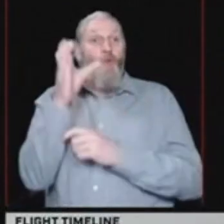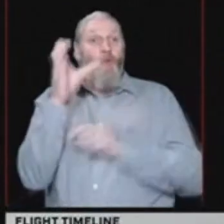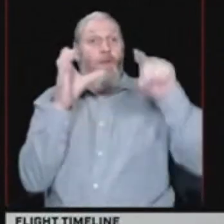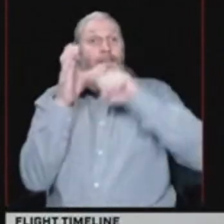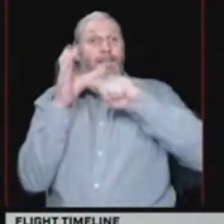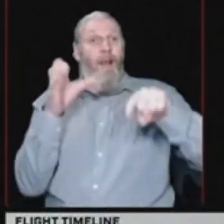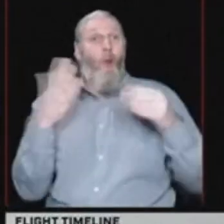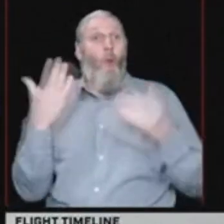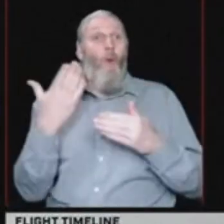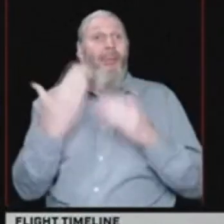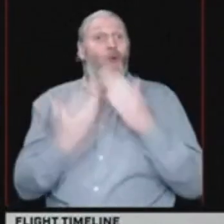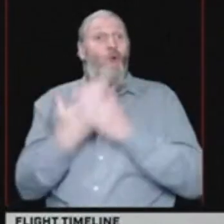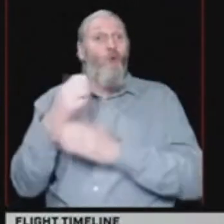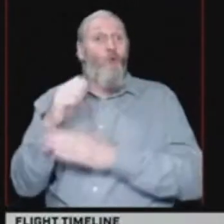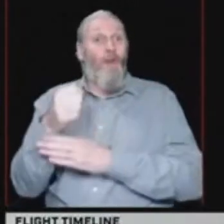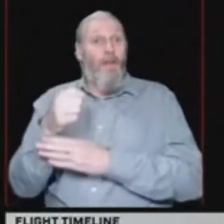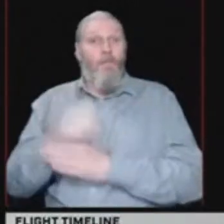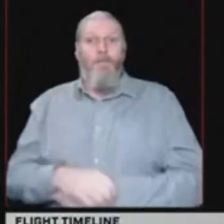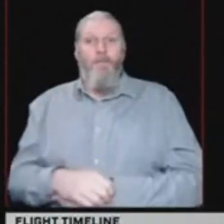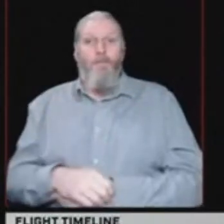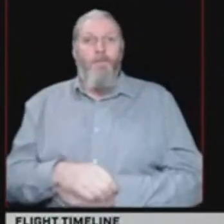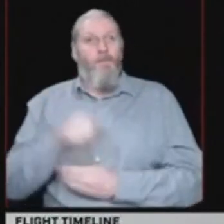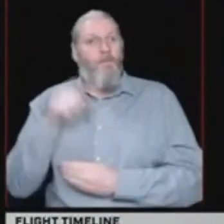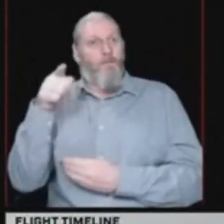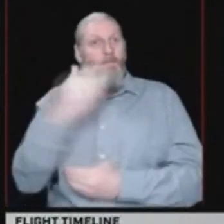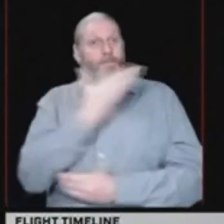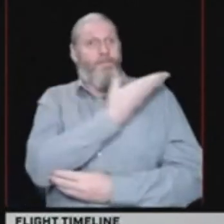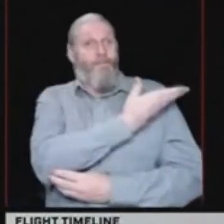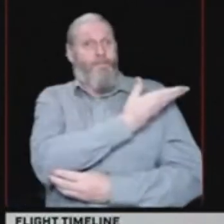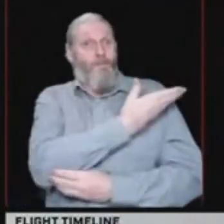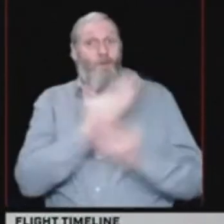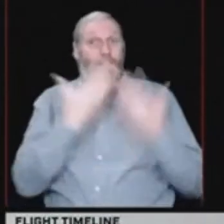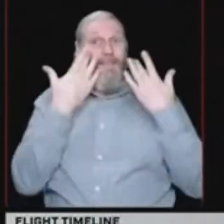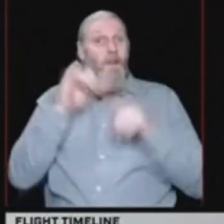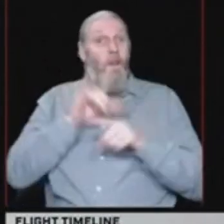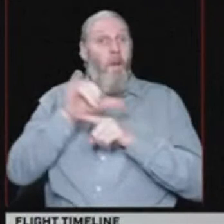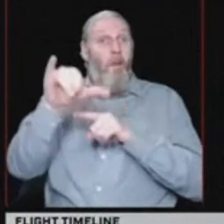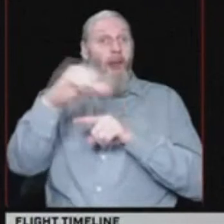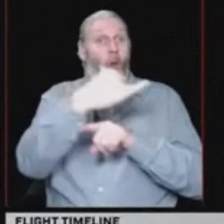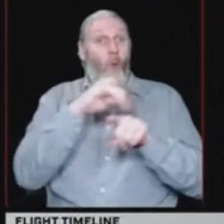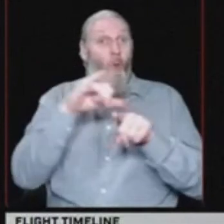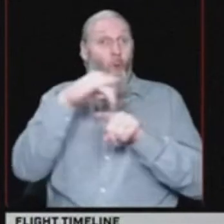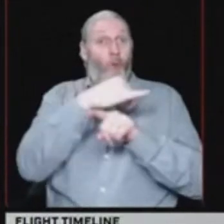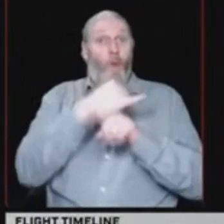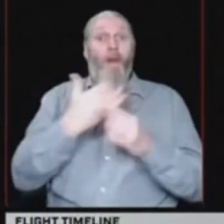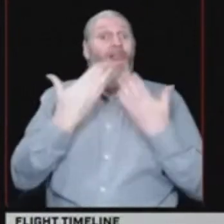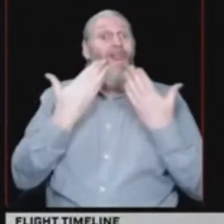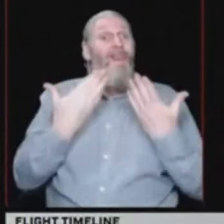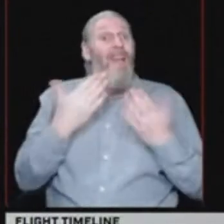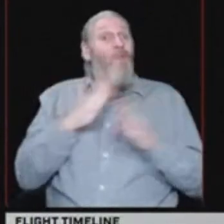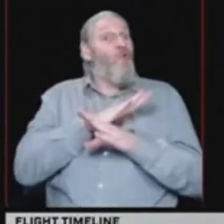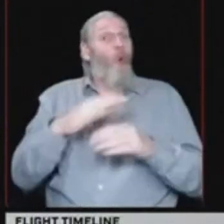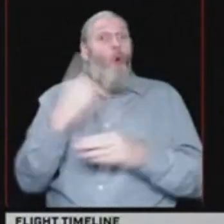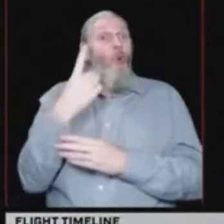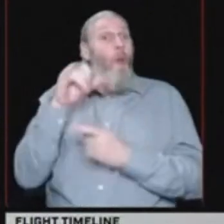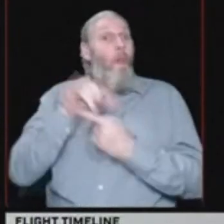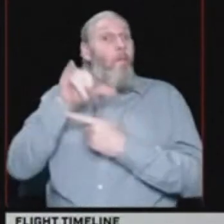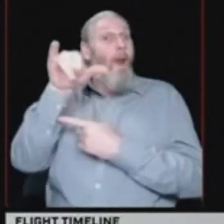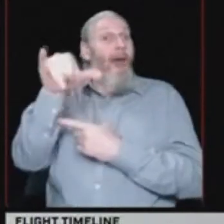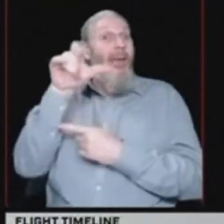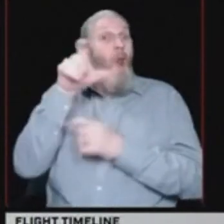Now, as you can see, the trajectory that's being shown on the screen is no longer of Cosmic Girl because she is on her way back